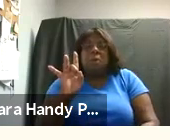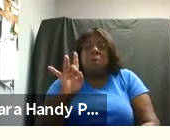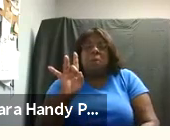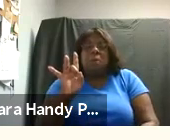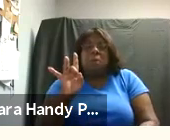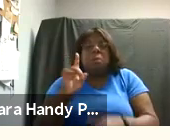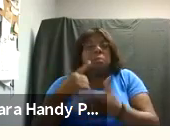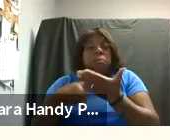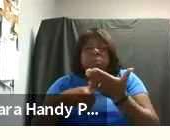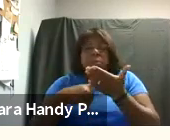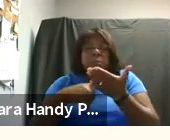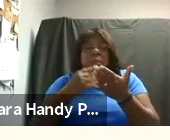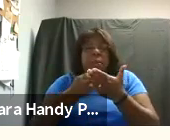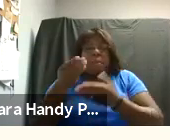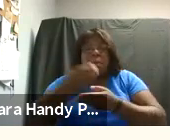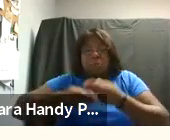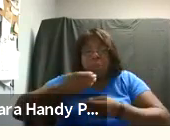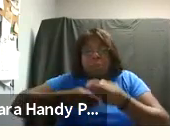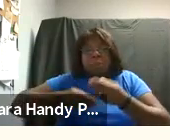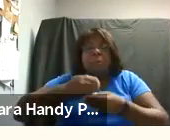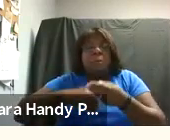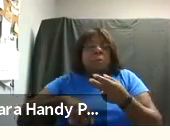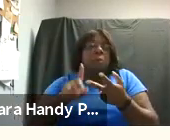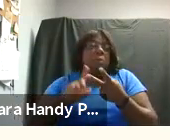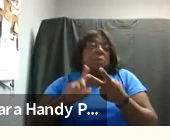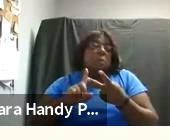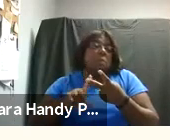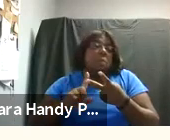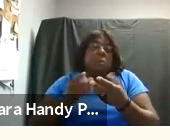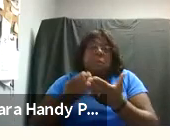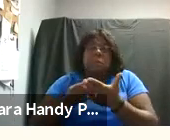to talk about the budget, to talk about